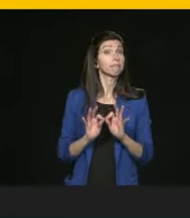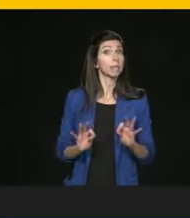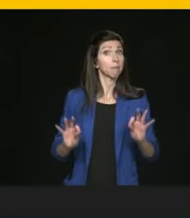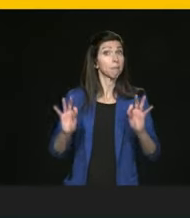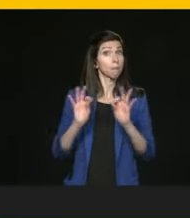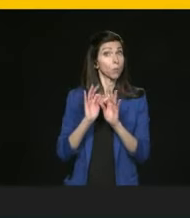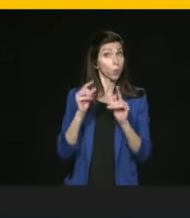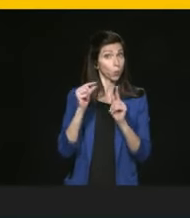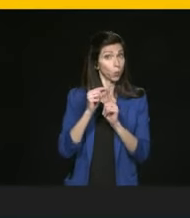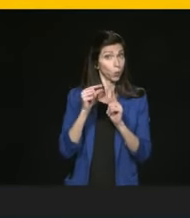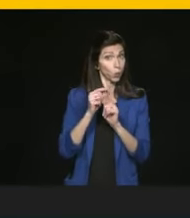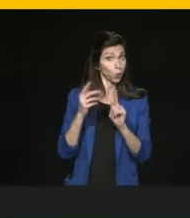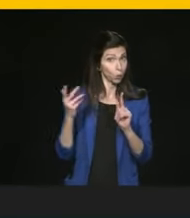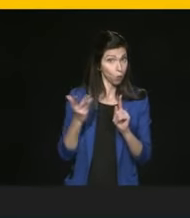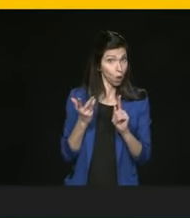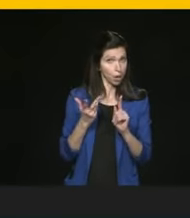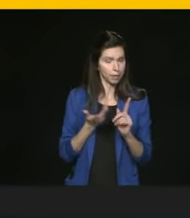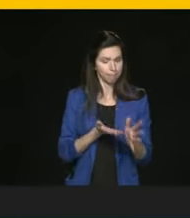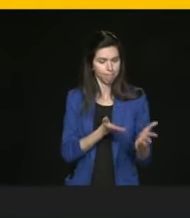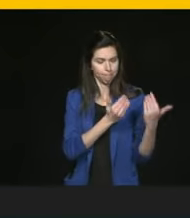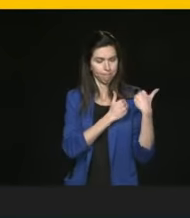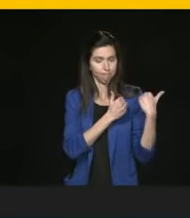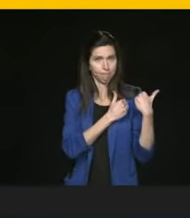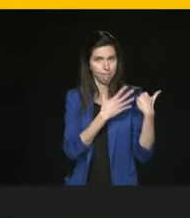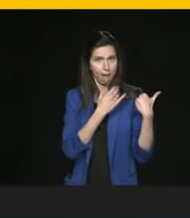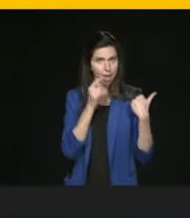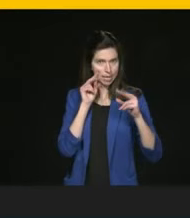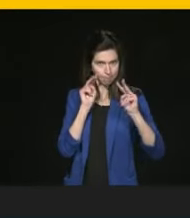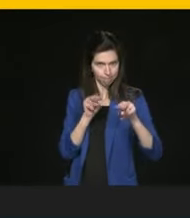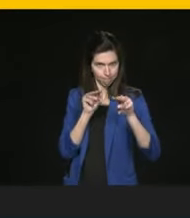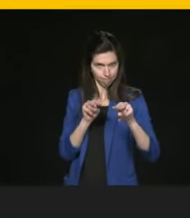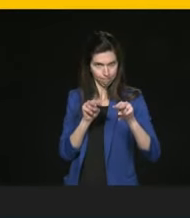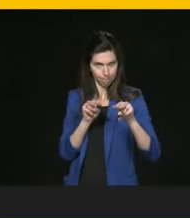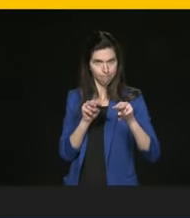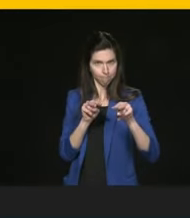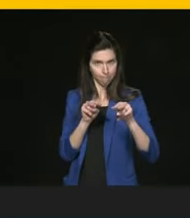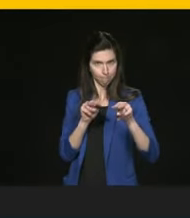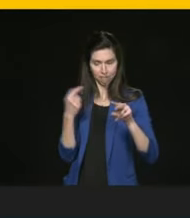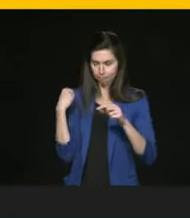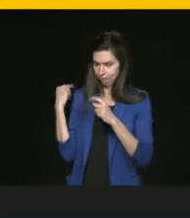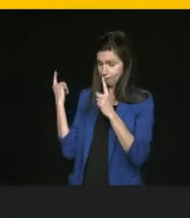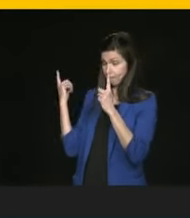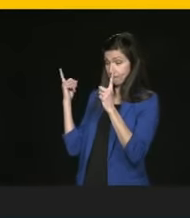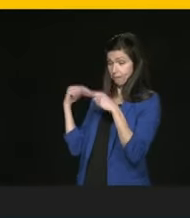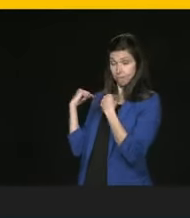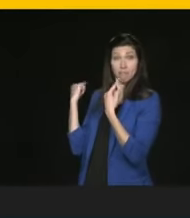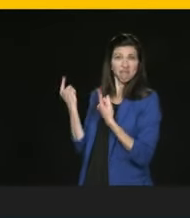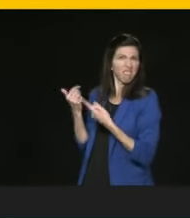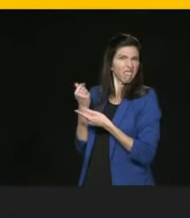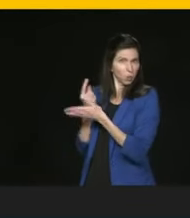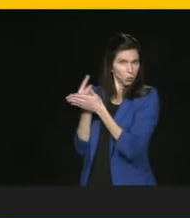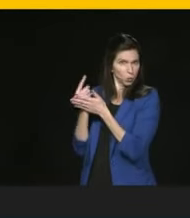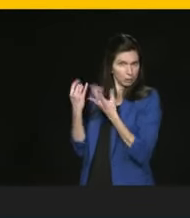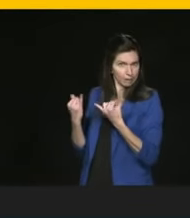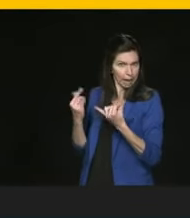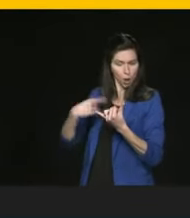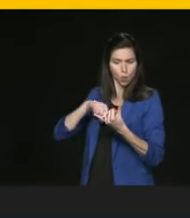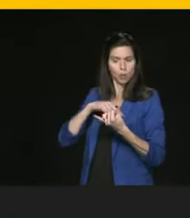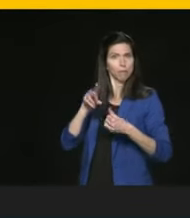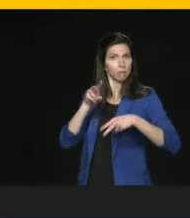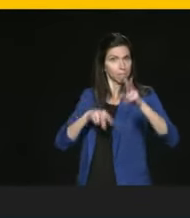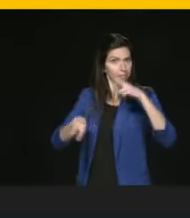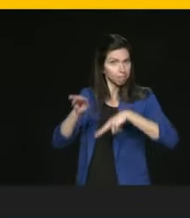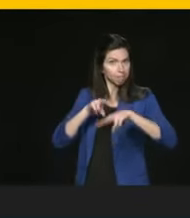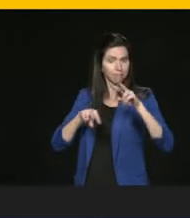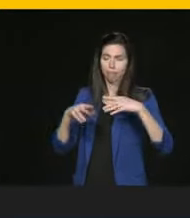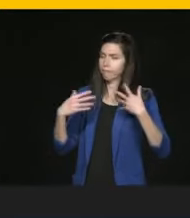vigilance. These past few weeks, we have observed that essential goods,